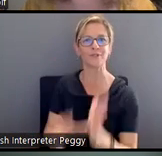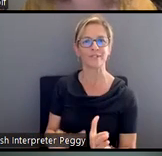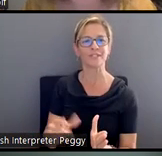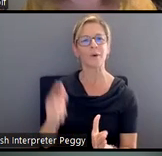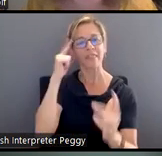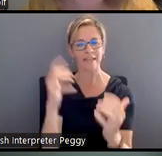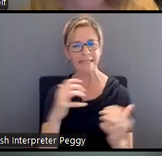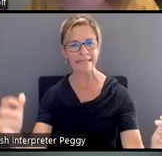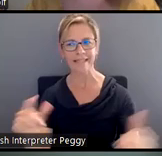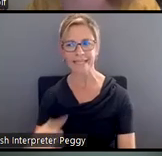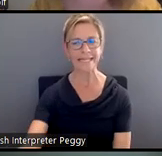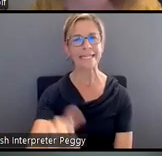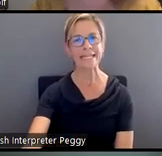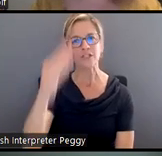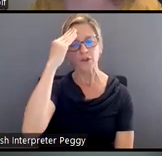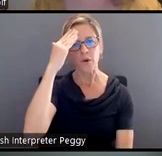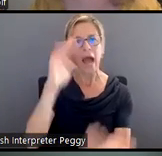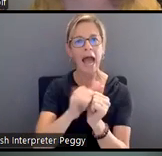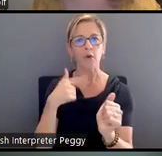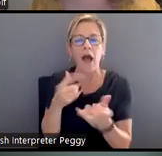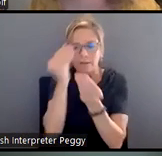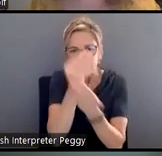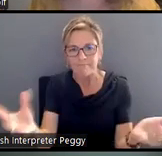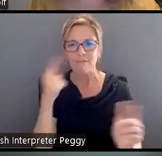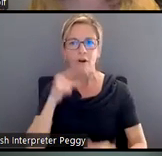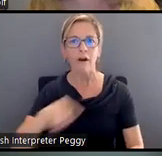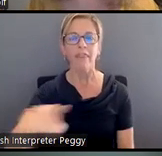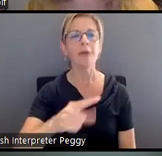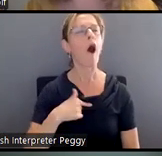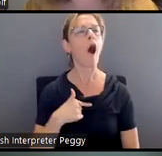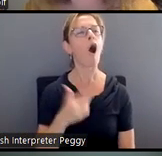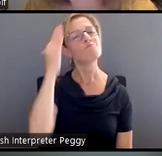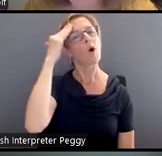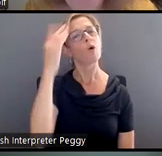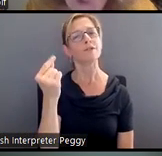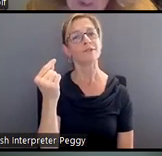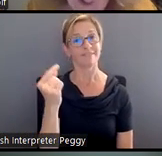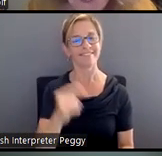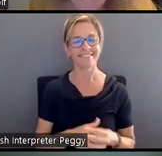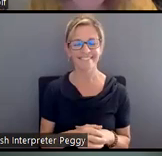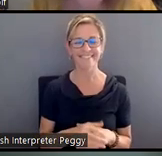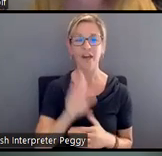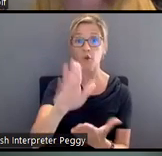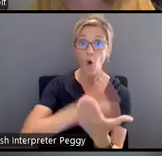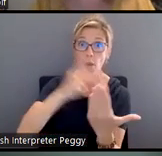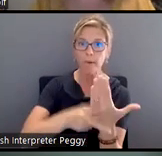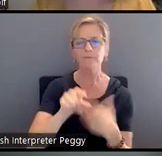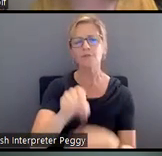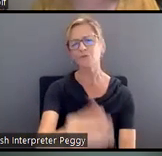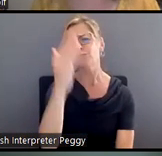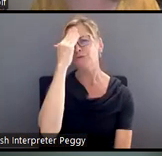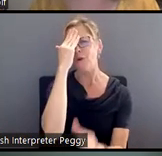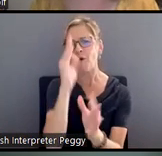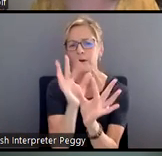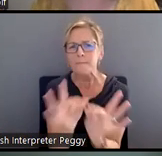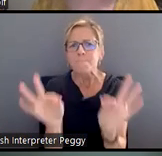audience need to hear in order to be able to take action? You already know the value of your programs, but what do they